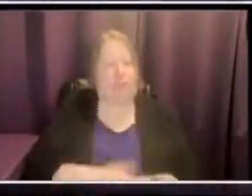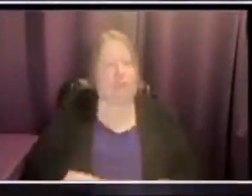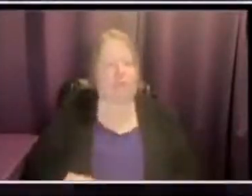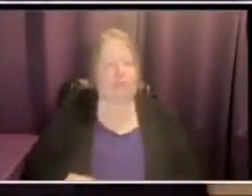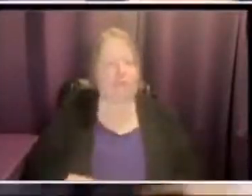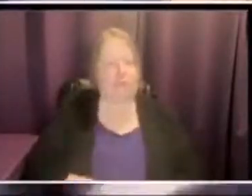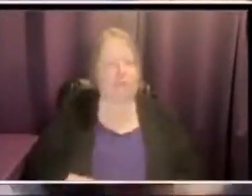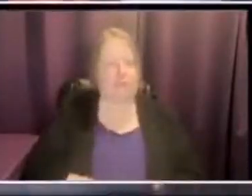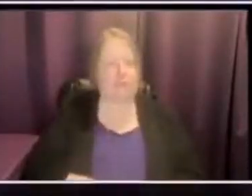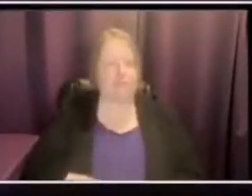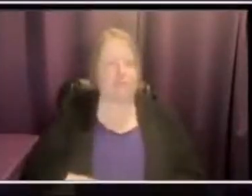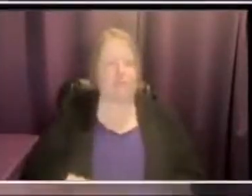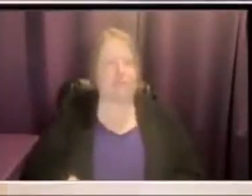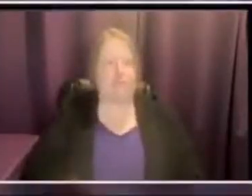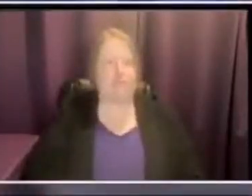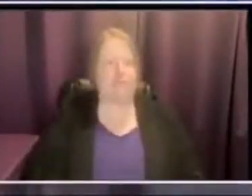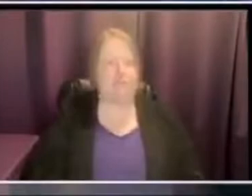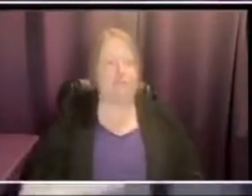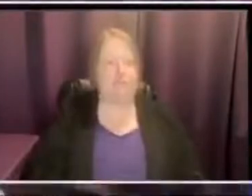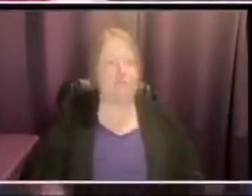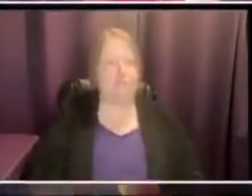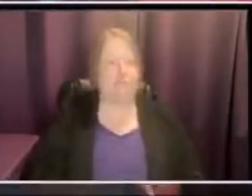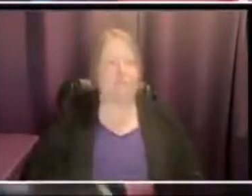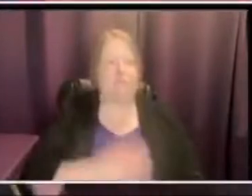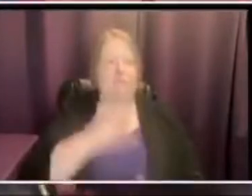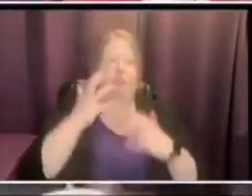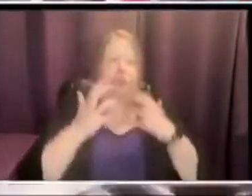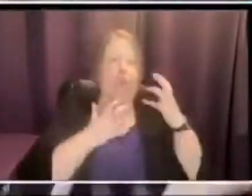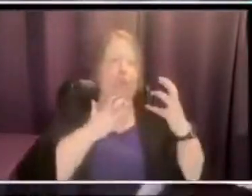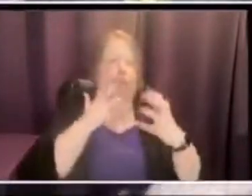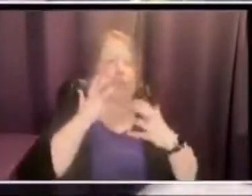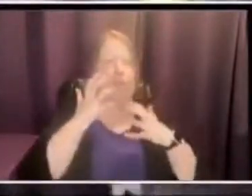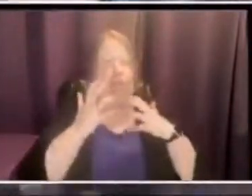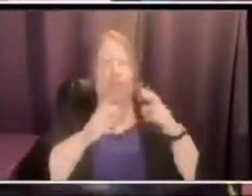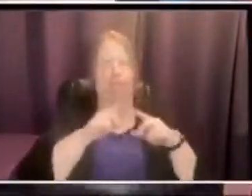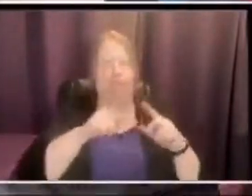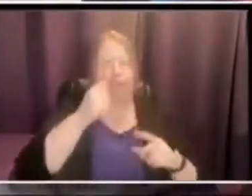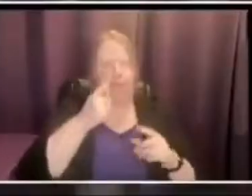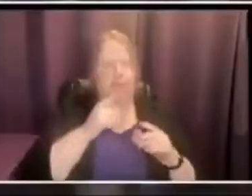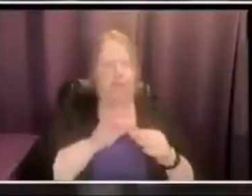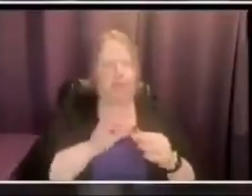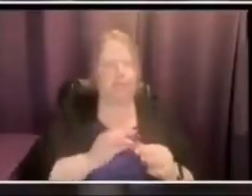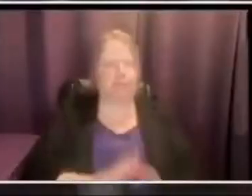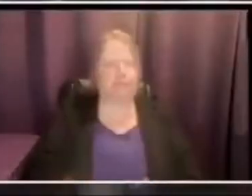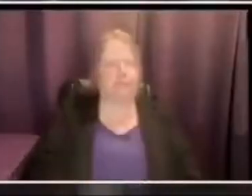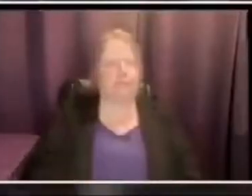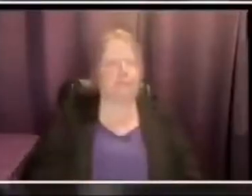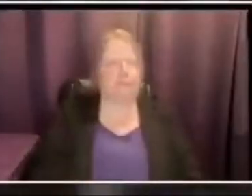Oh,